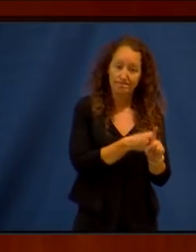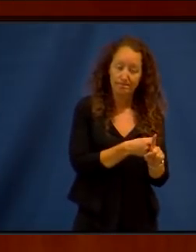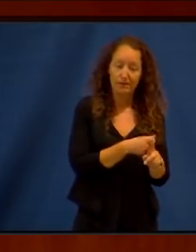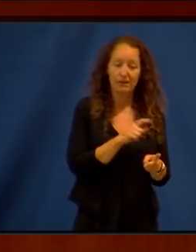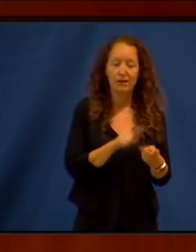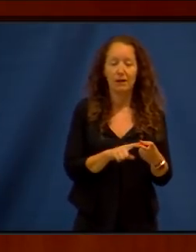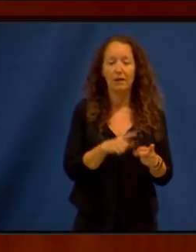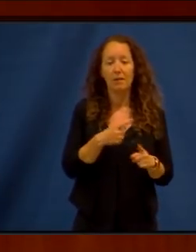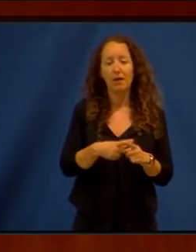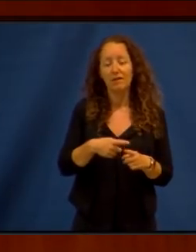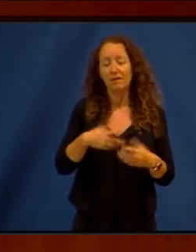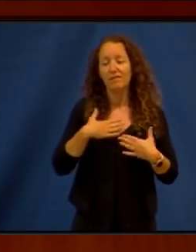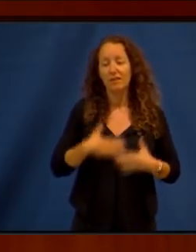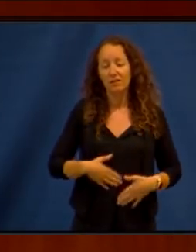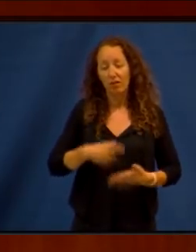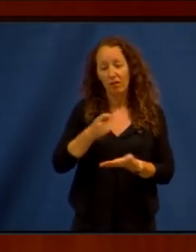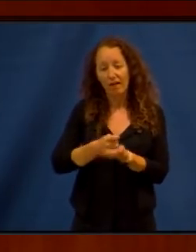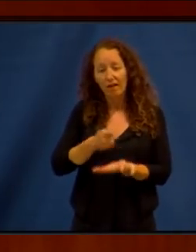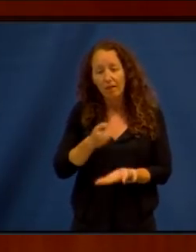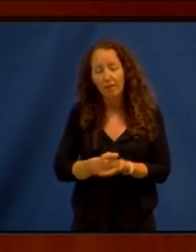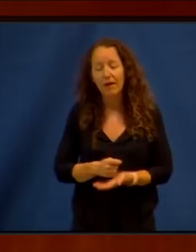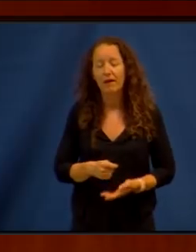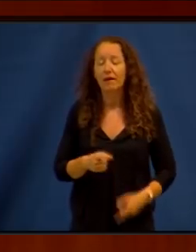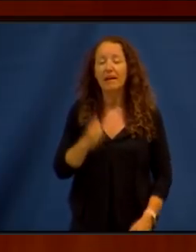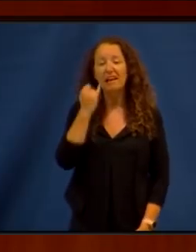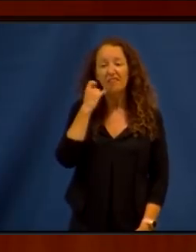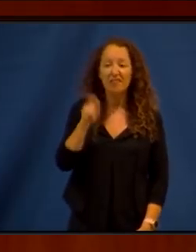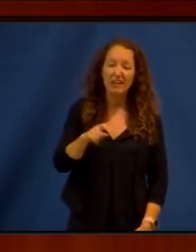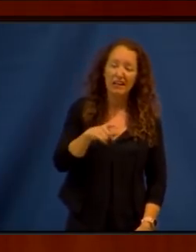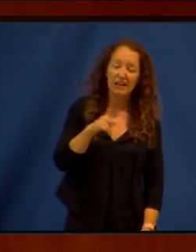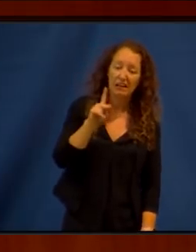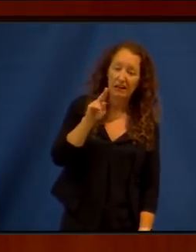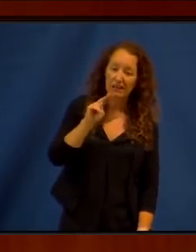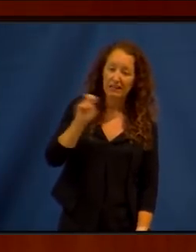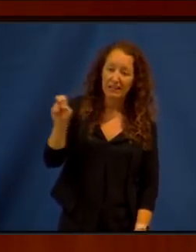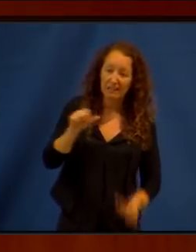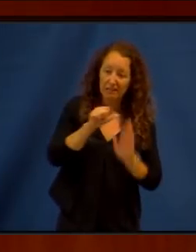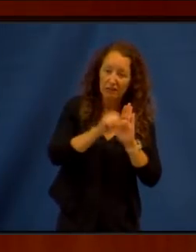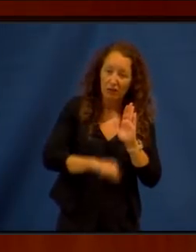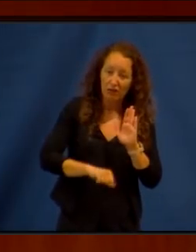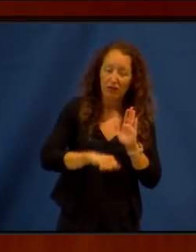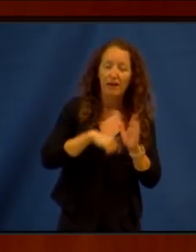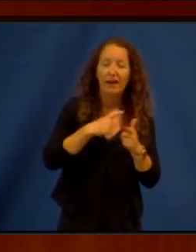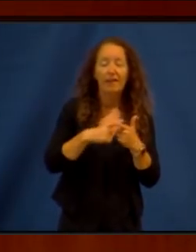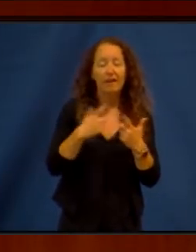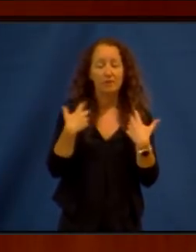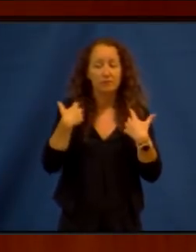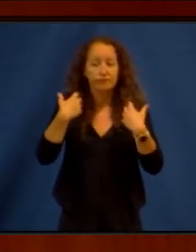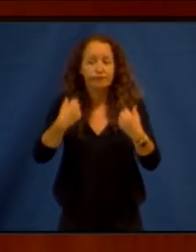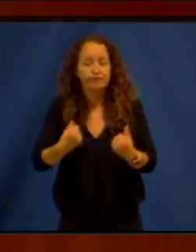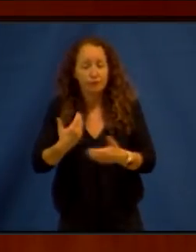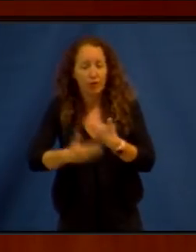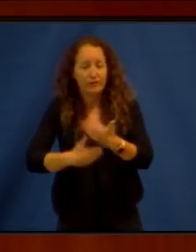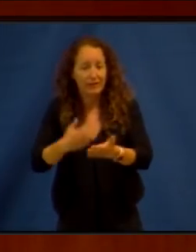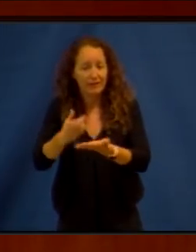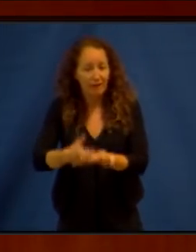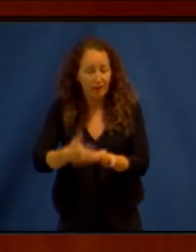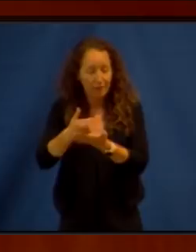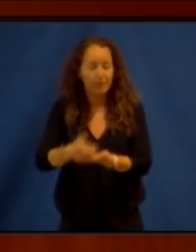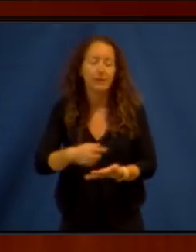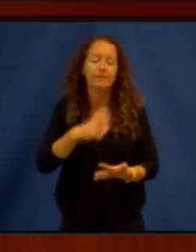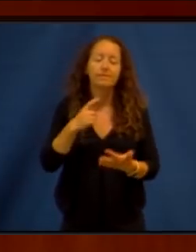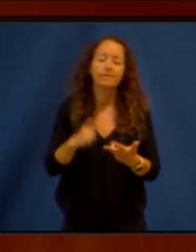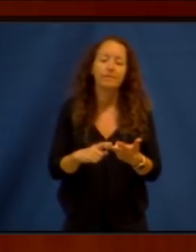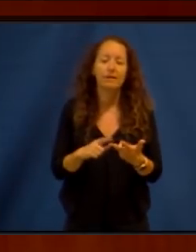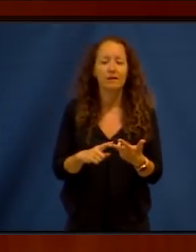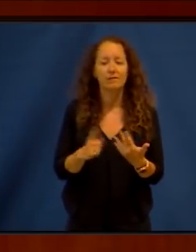physical therapy that goes with orthopedic surgery, and also the laboratory visits that go with the surgical surgery, surgical